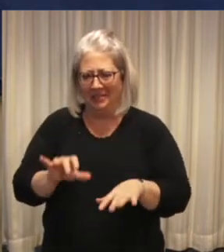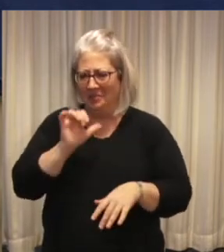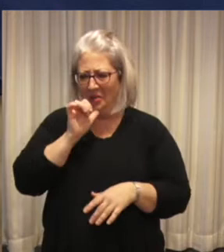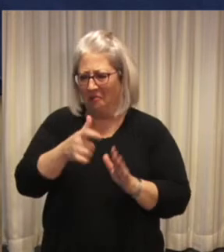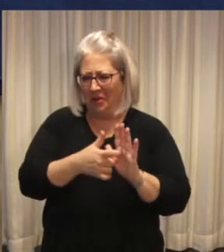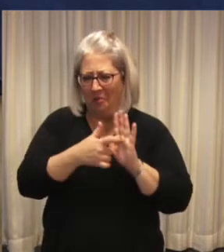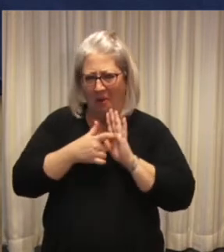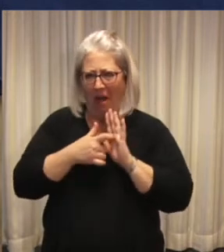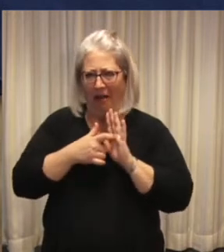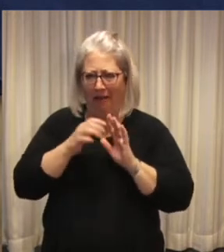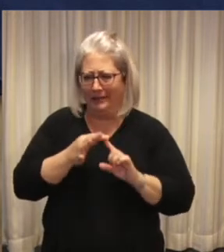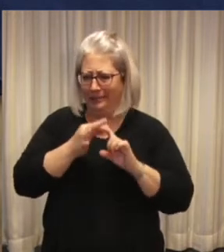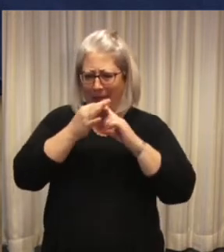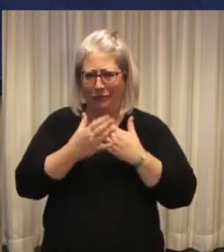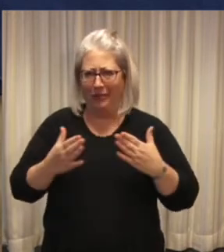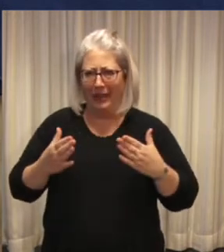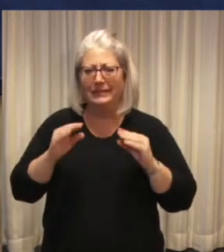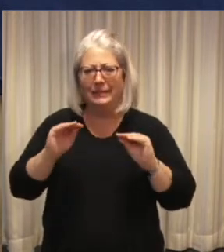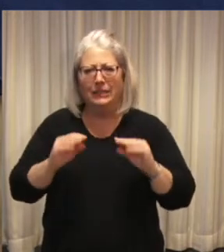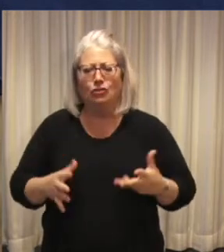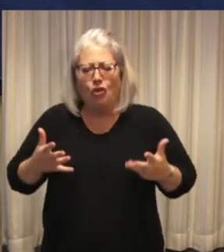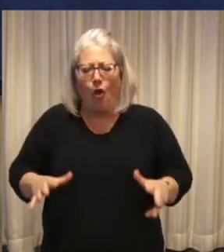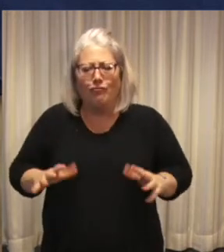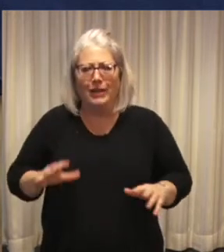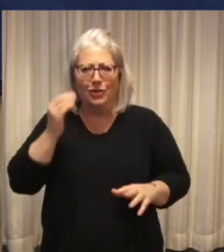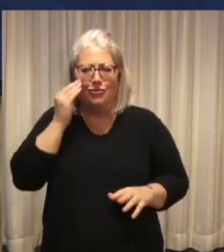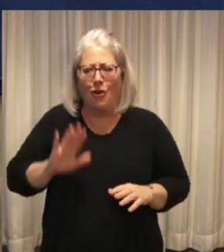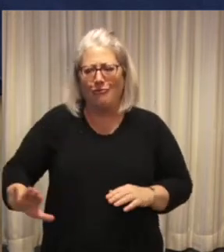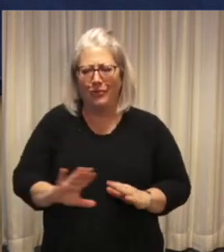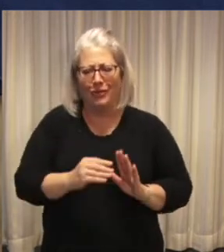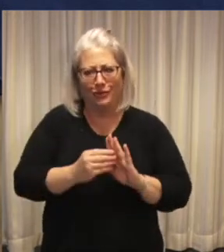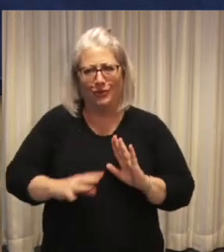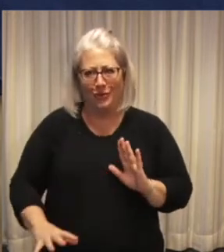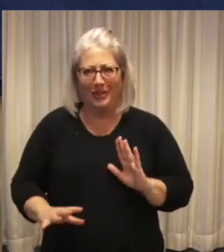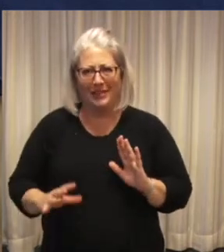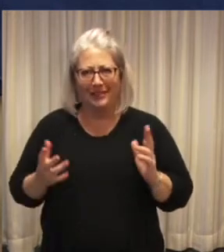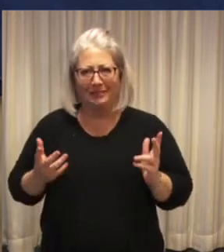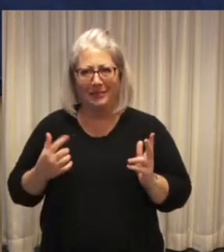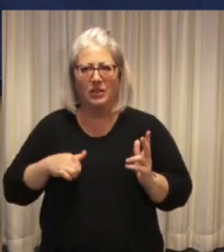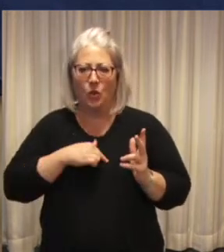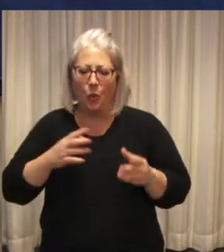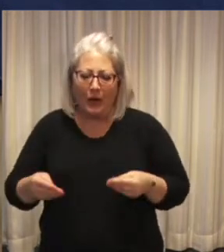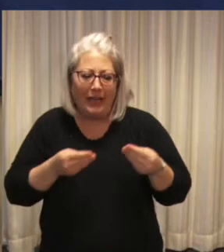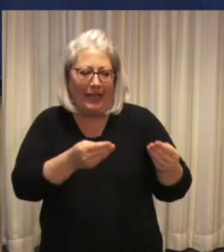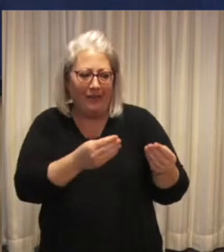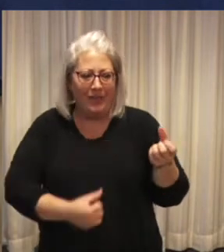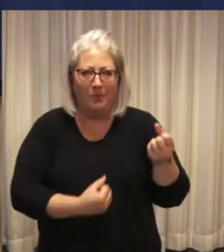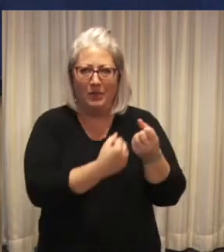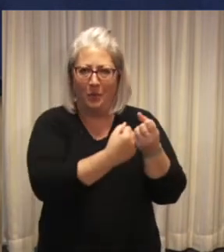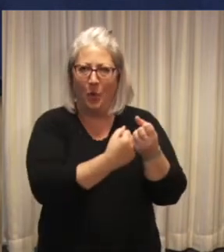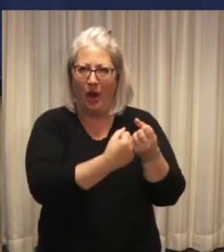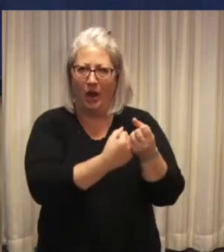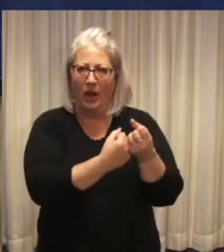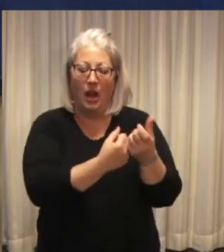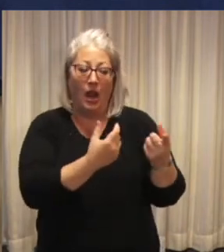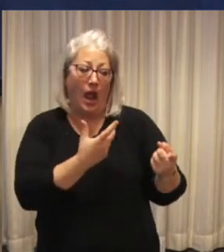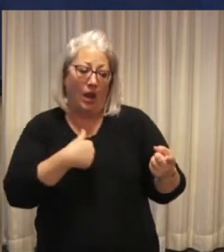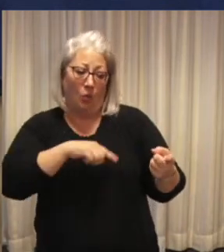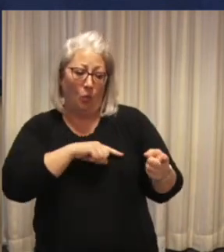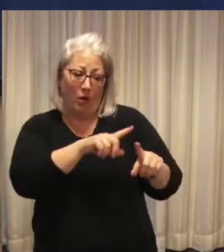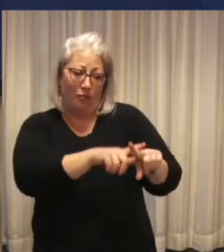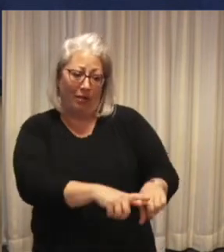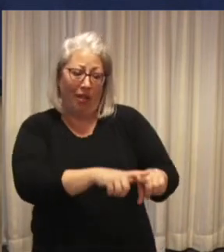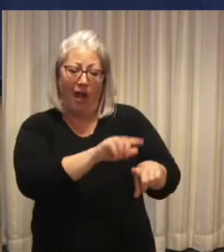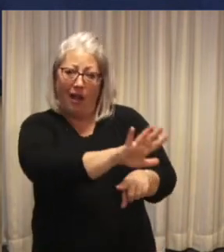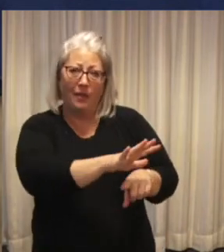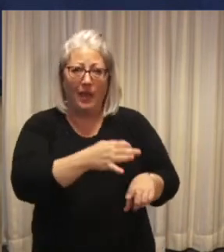students need to give them the support to help them to move on. And so we're relying on their expertise and their professionalism, and they'll do